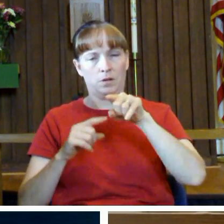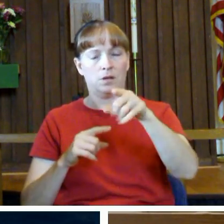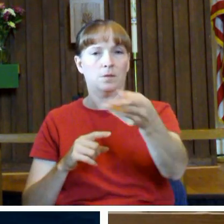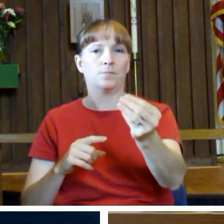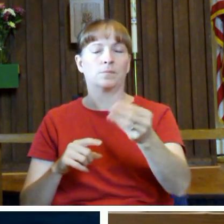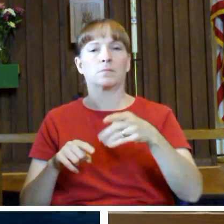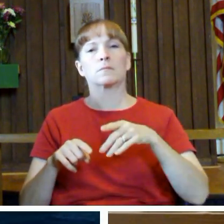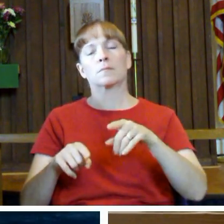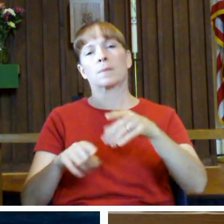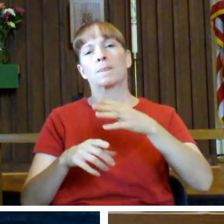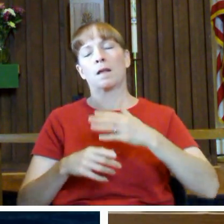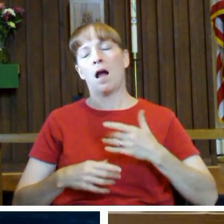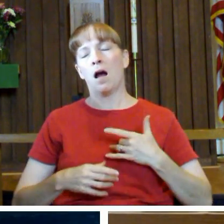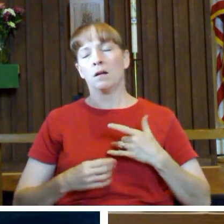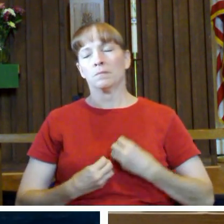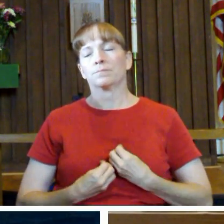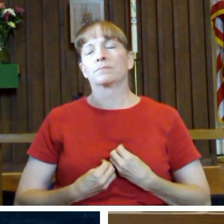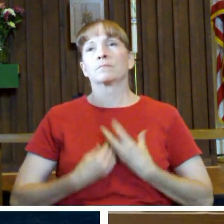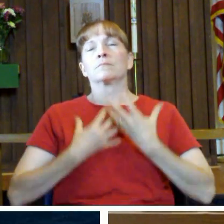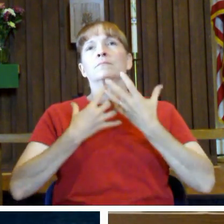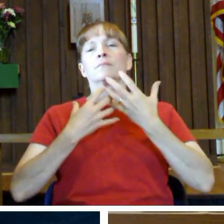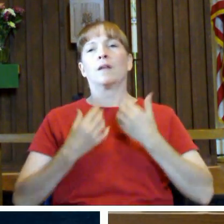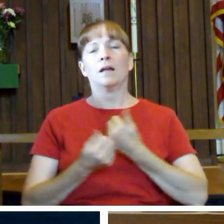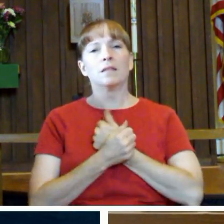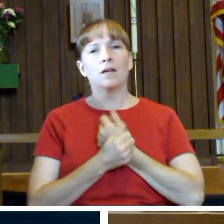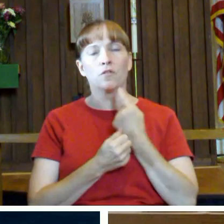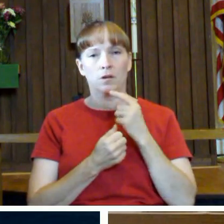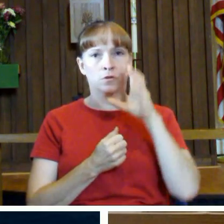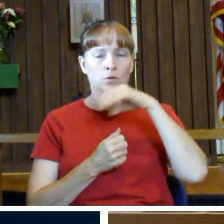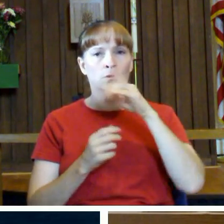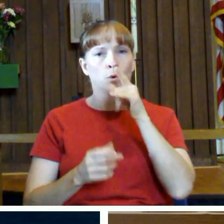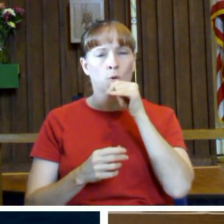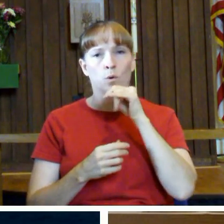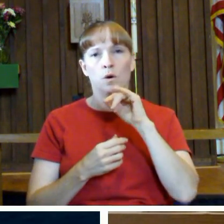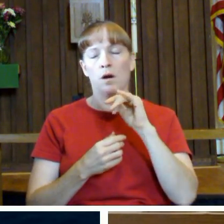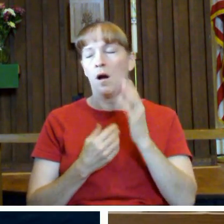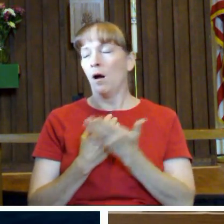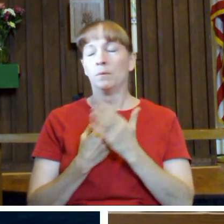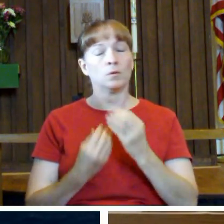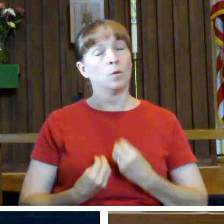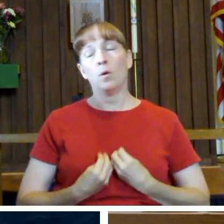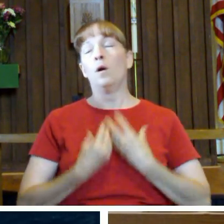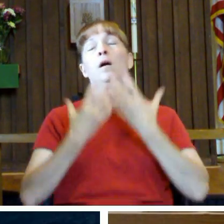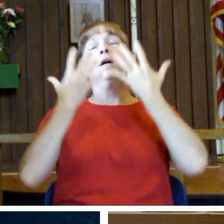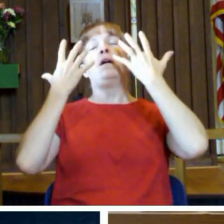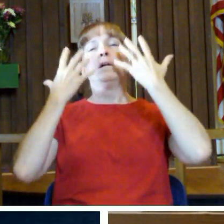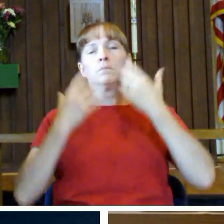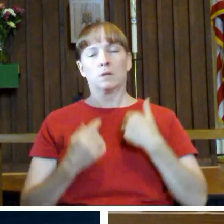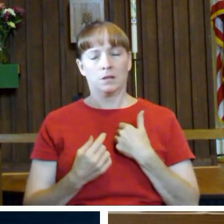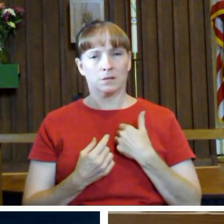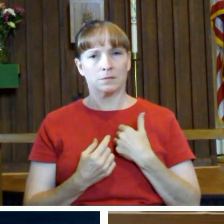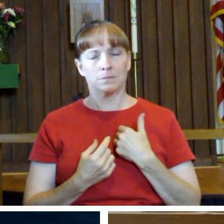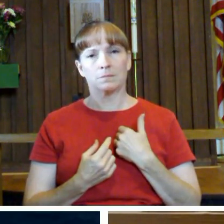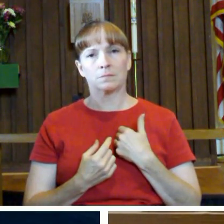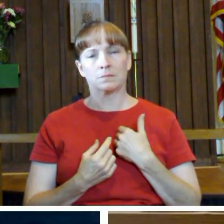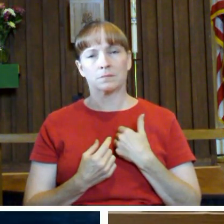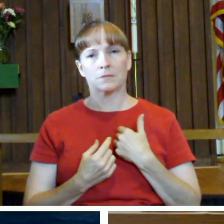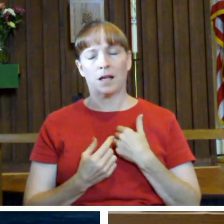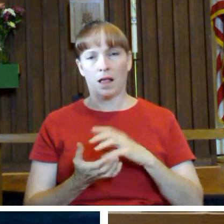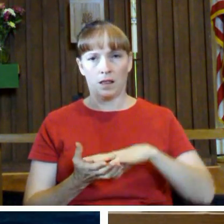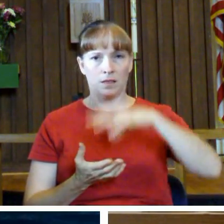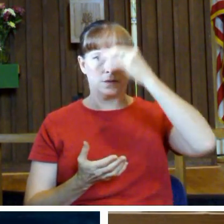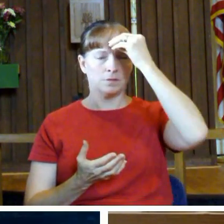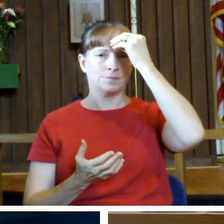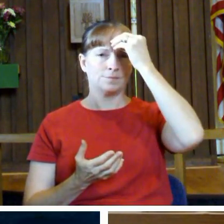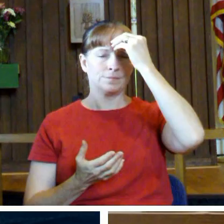while into my heart sprang a love for this stranger that almost overwhelmed me. And so I discovered that